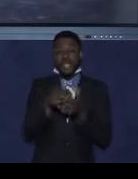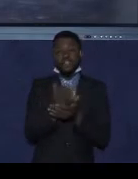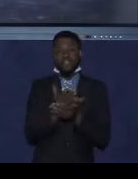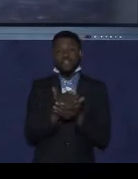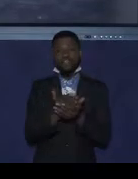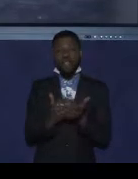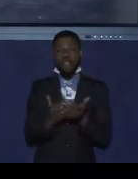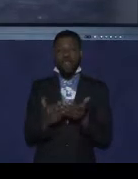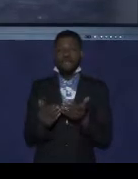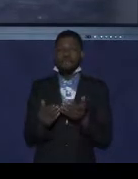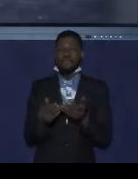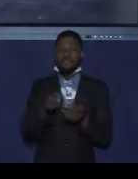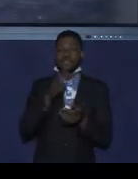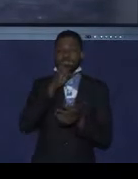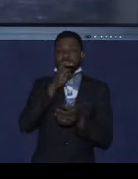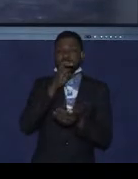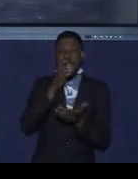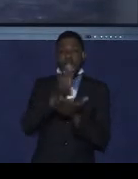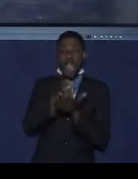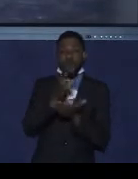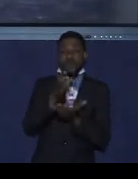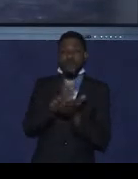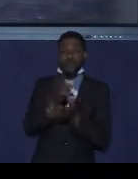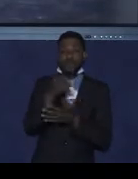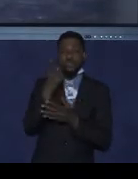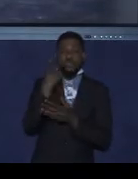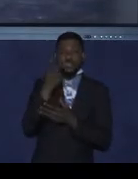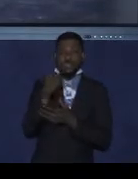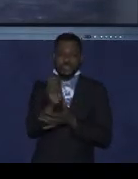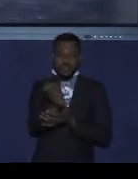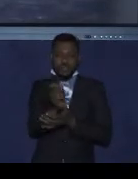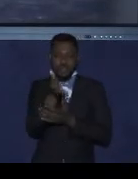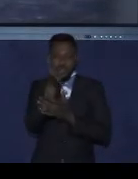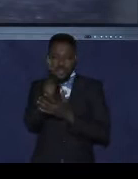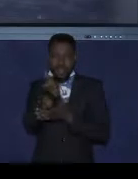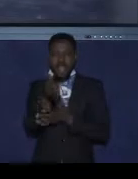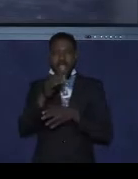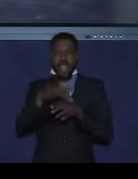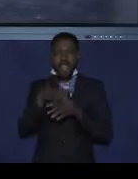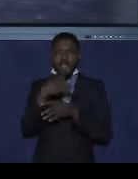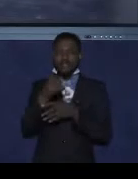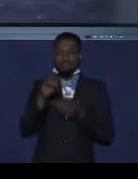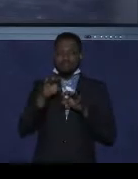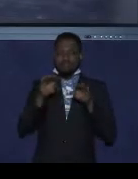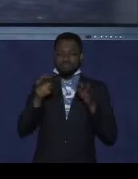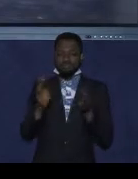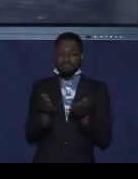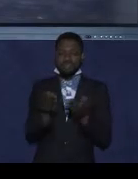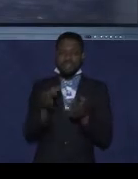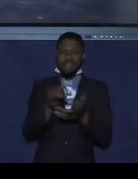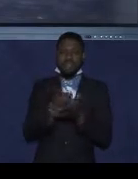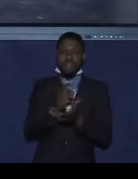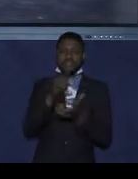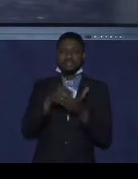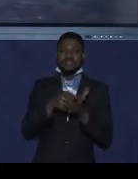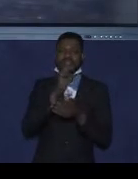brings in some glass cups, you will see it inscribed or written on the